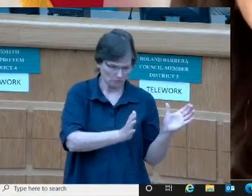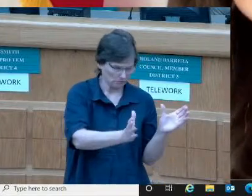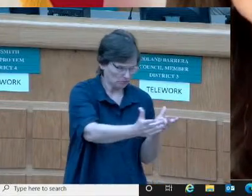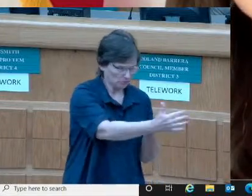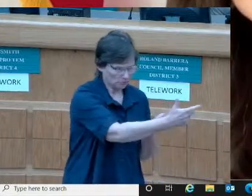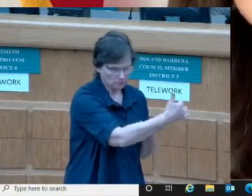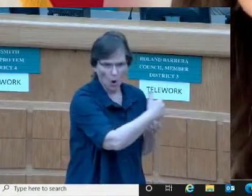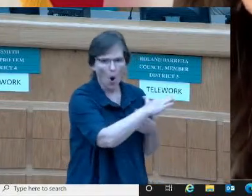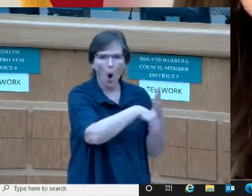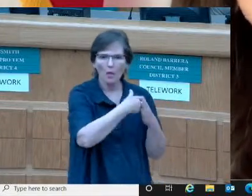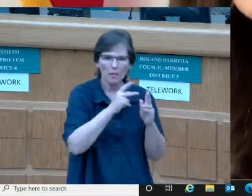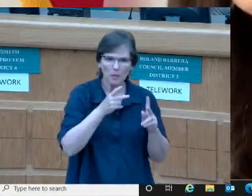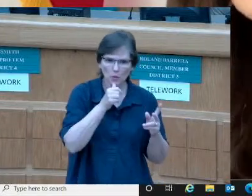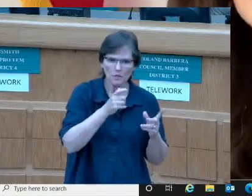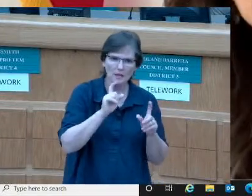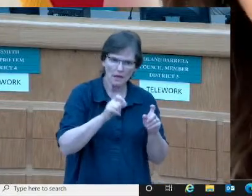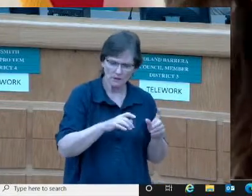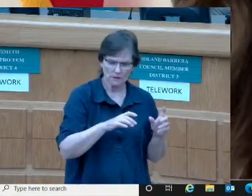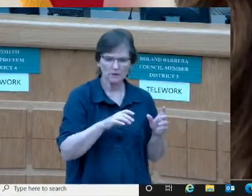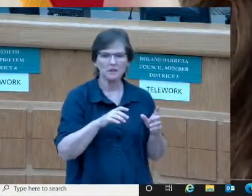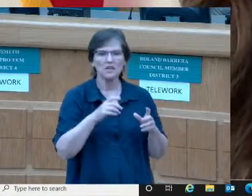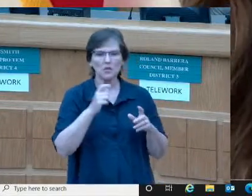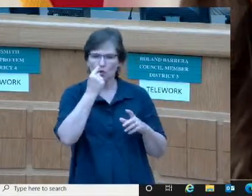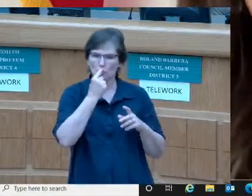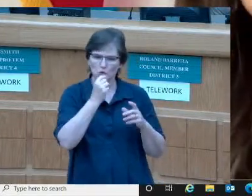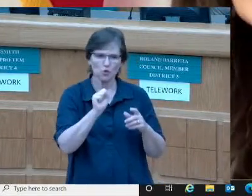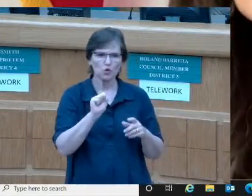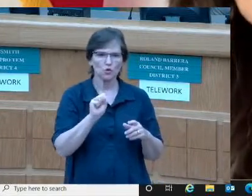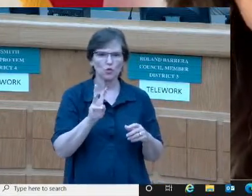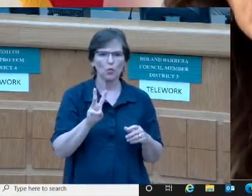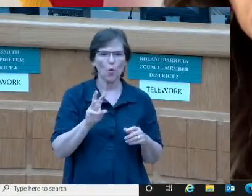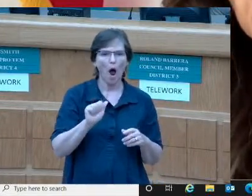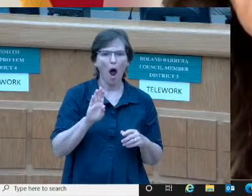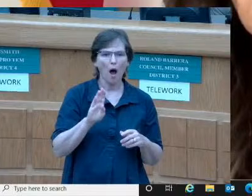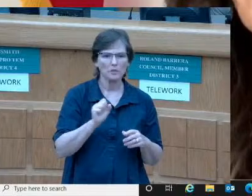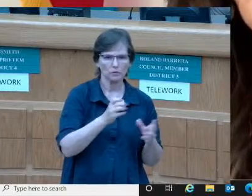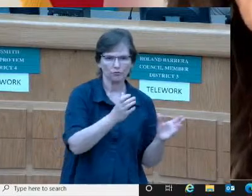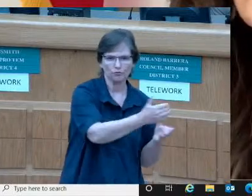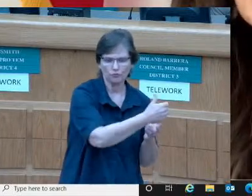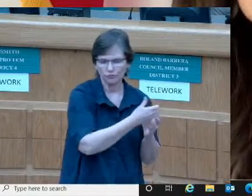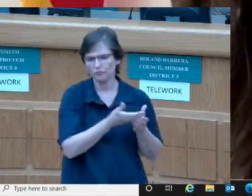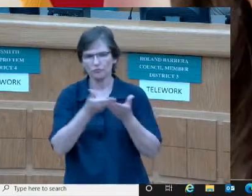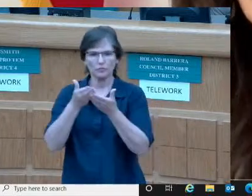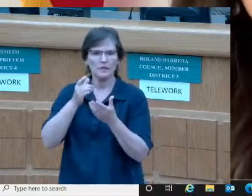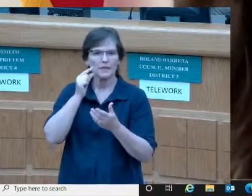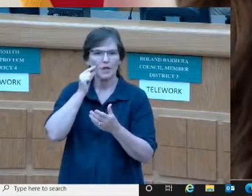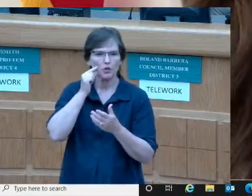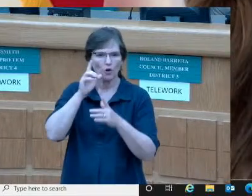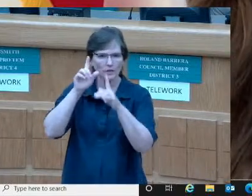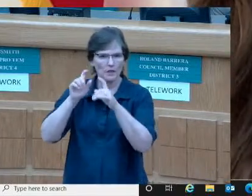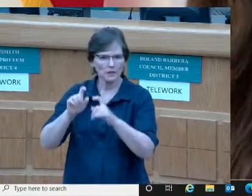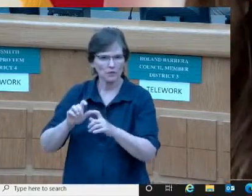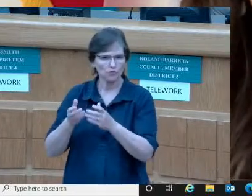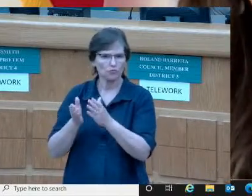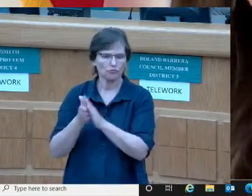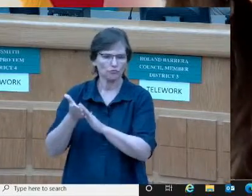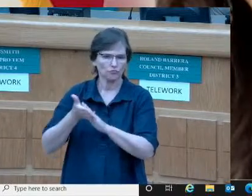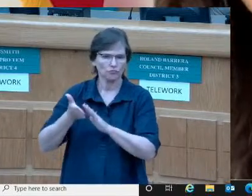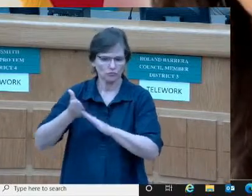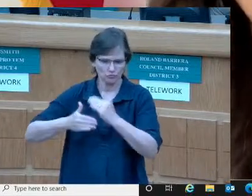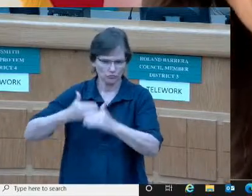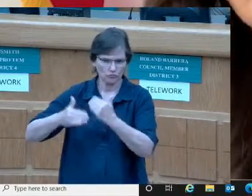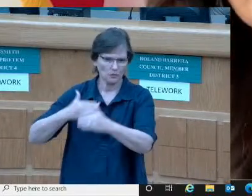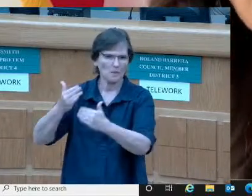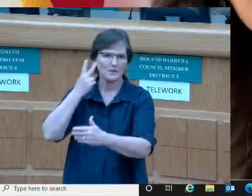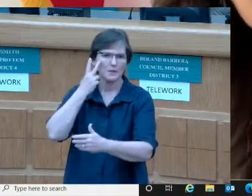great capacity to test hundreds and hundreds of people. And here's also another good point. Nobody is turned away. And a